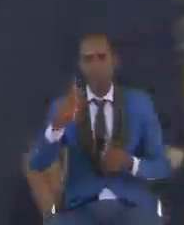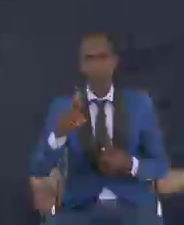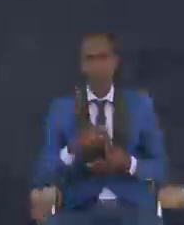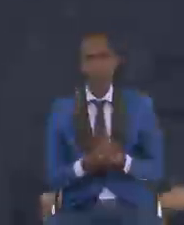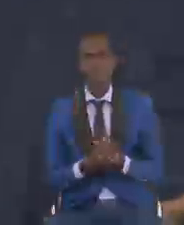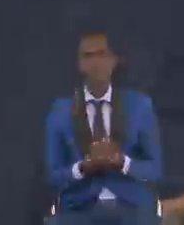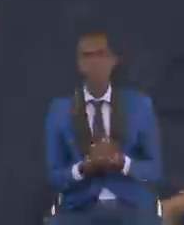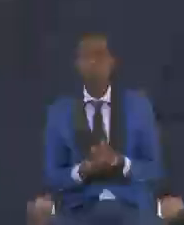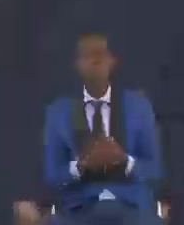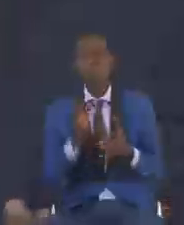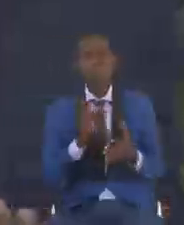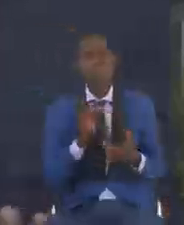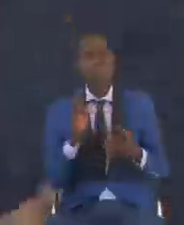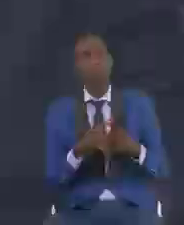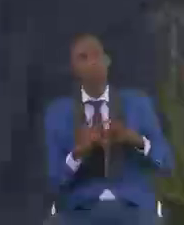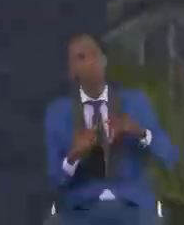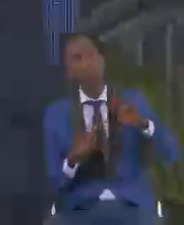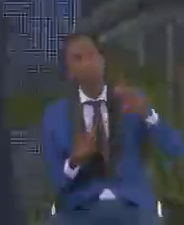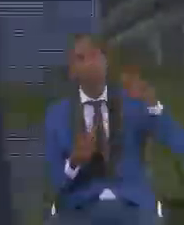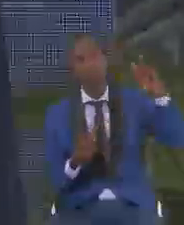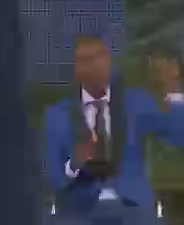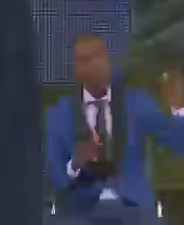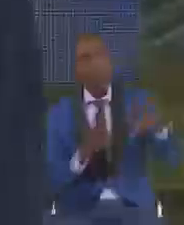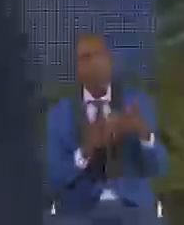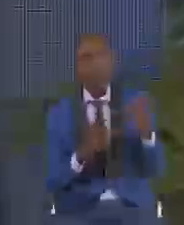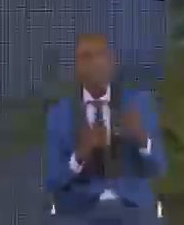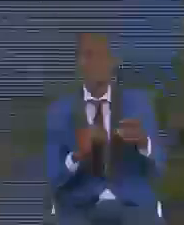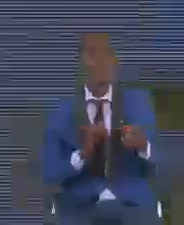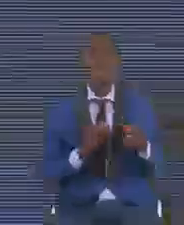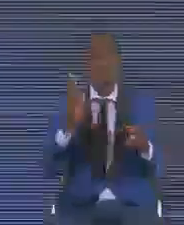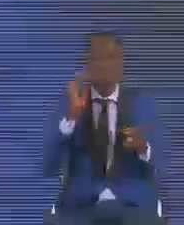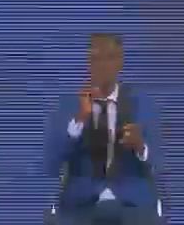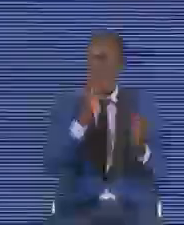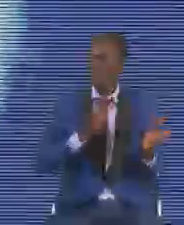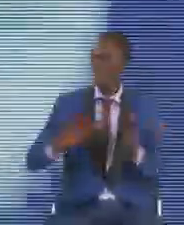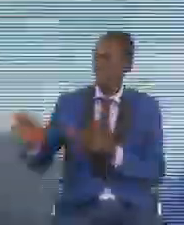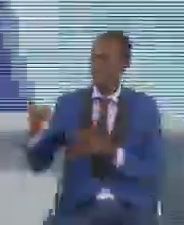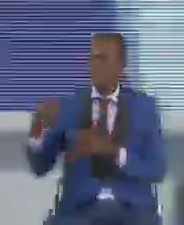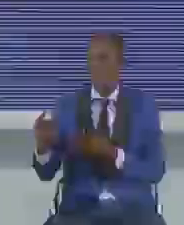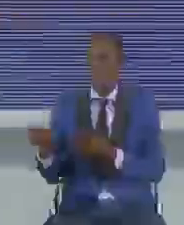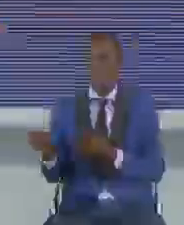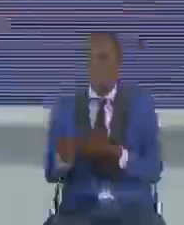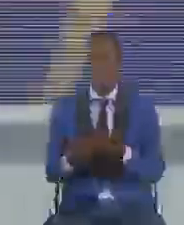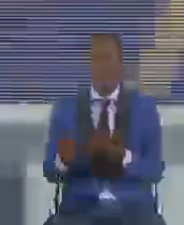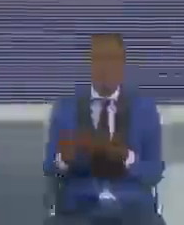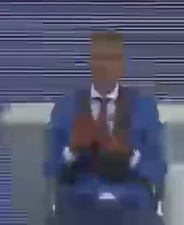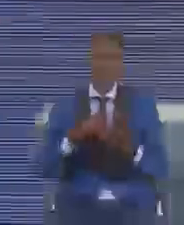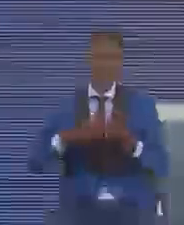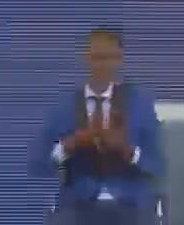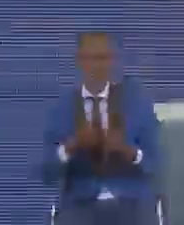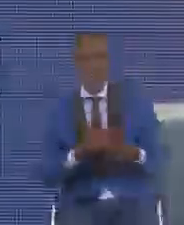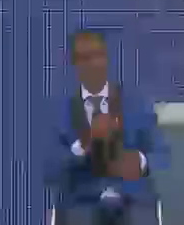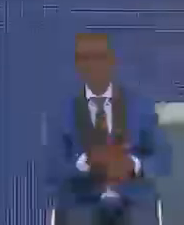serve, I want to travel to a place, I'll not leave the car behind and then go on foot in my